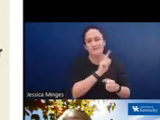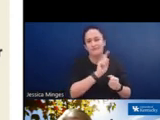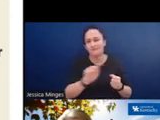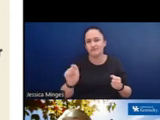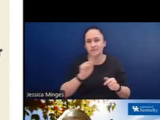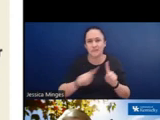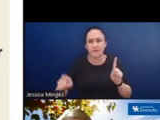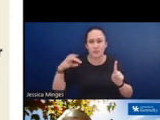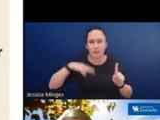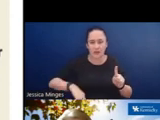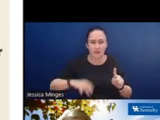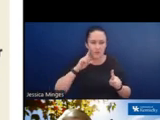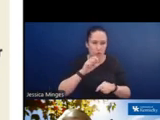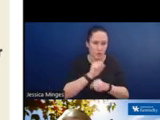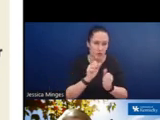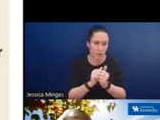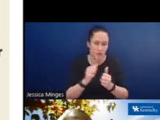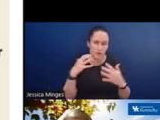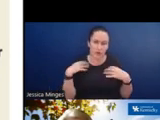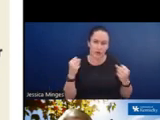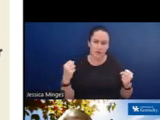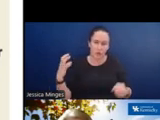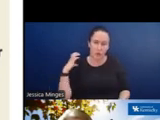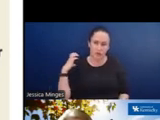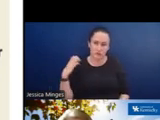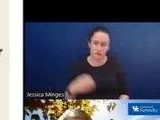known benefits of working with recovery coaches.